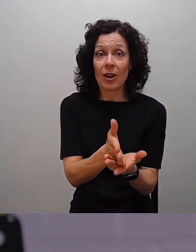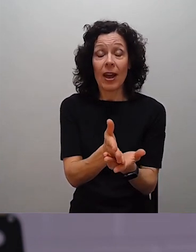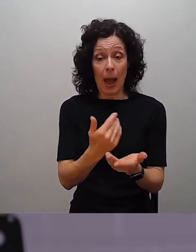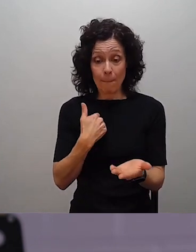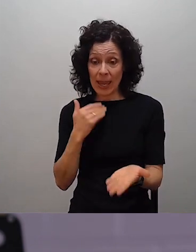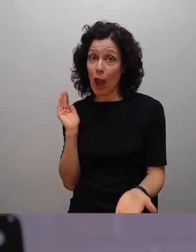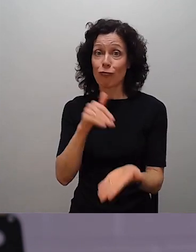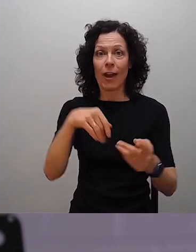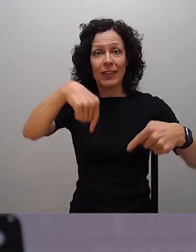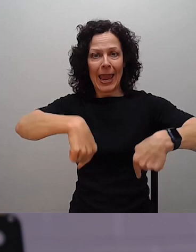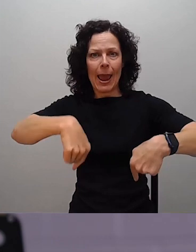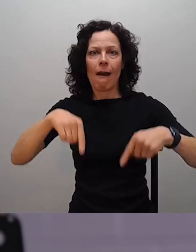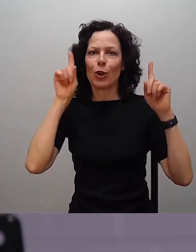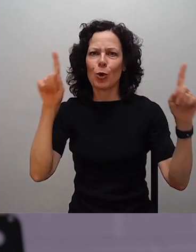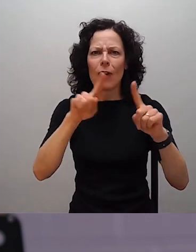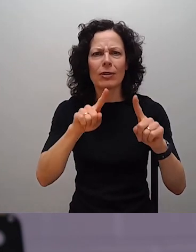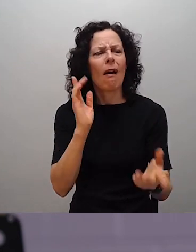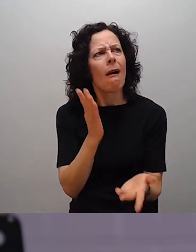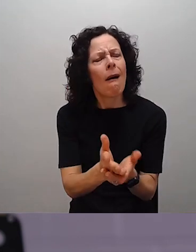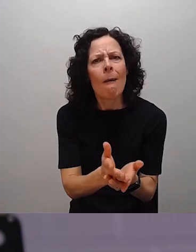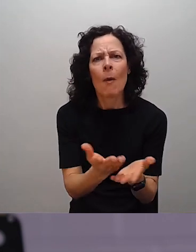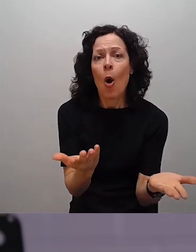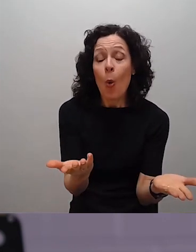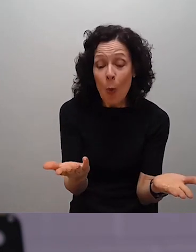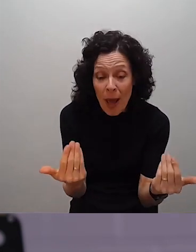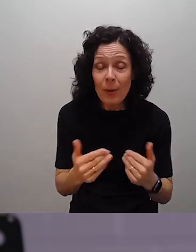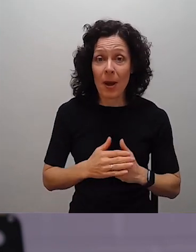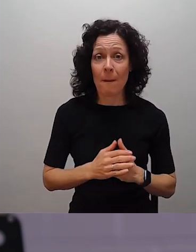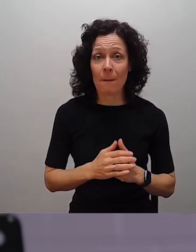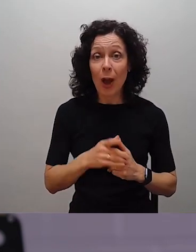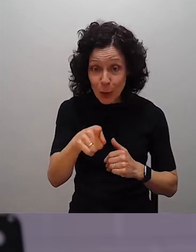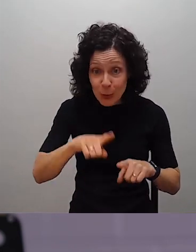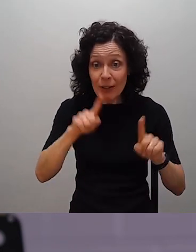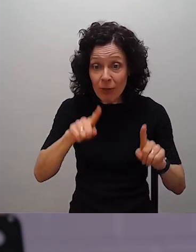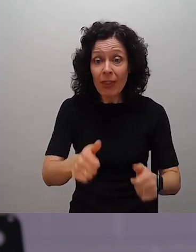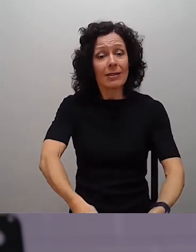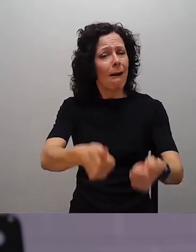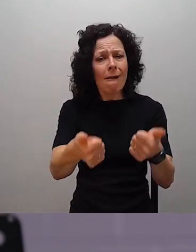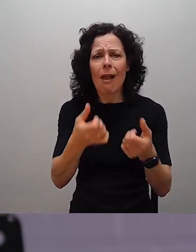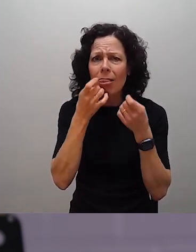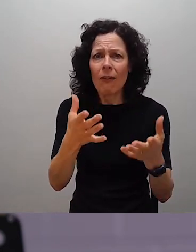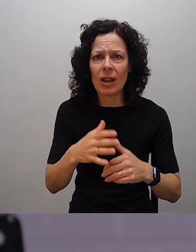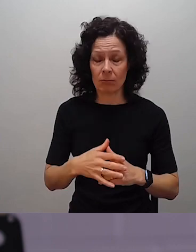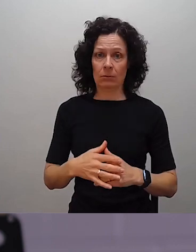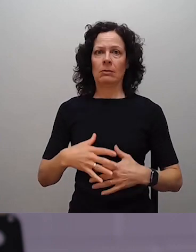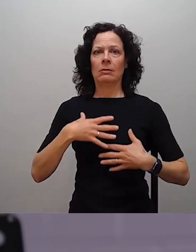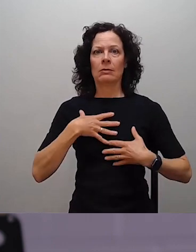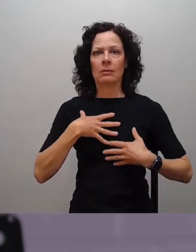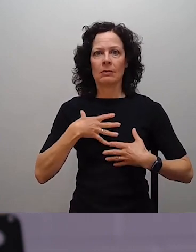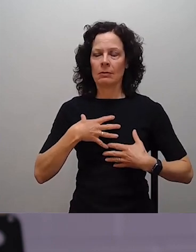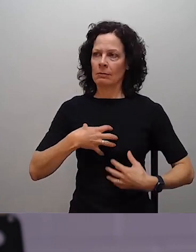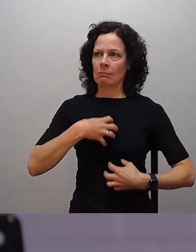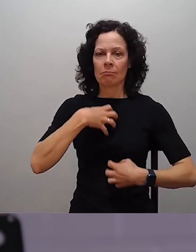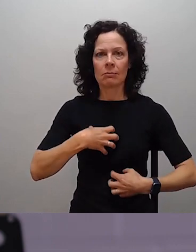here, it was so welcoming, because it was like, oh, you're different, and that's a good thing. And yeah, in like school, that never was like